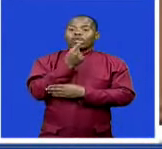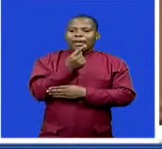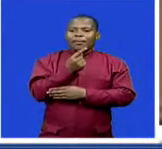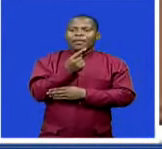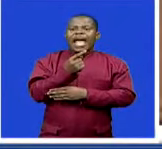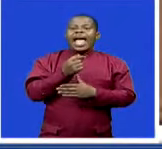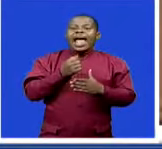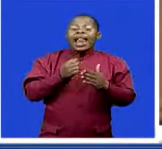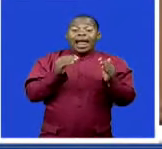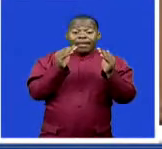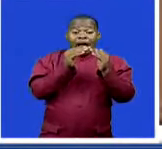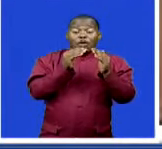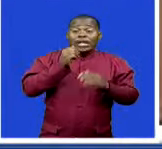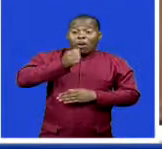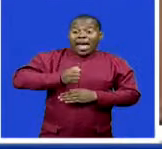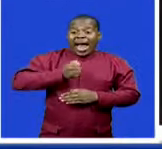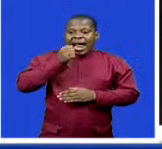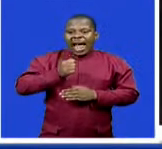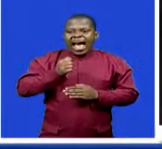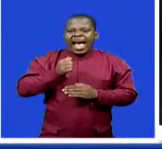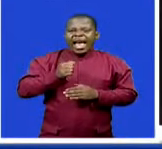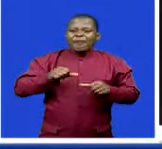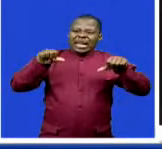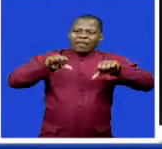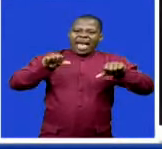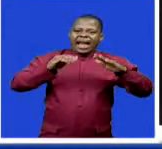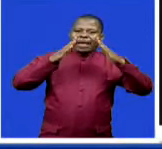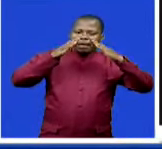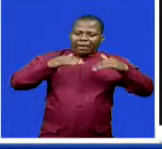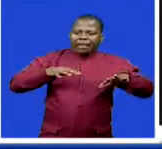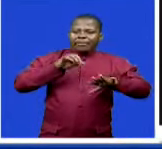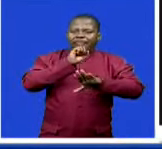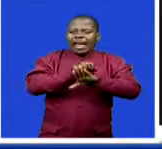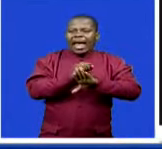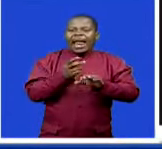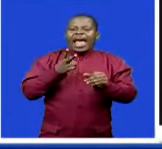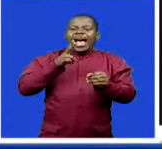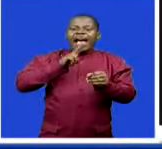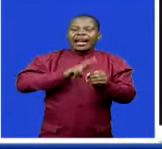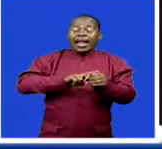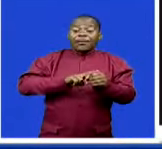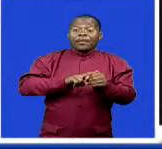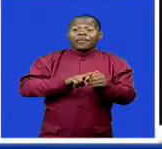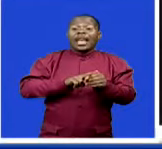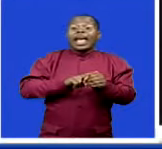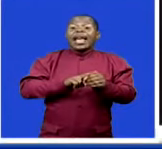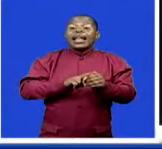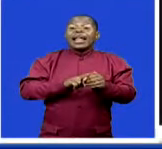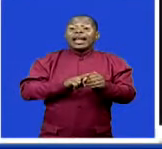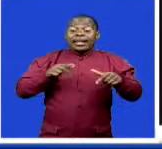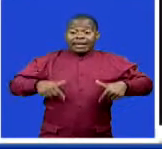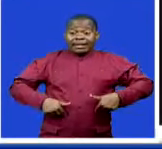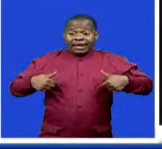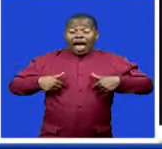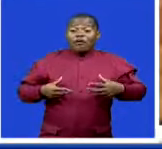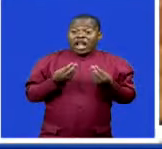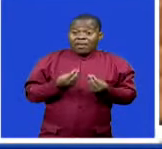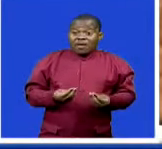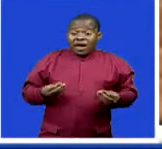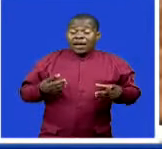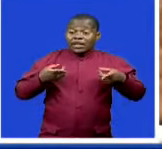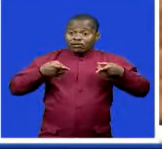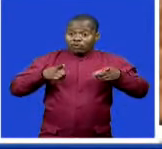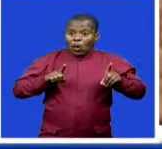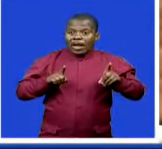The state of the old kitchen now poses a threat to pupils and those who cook, as it is suspected the building